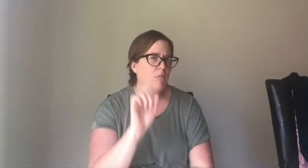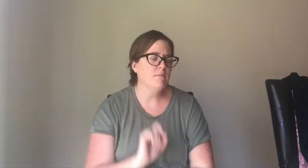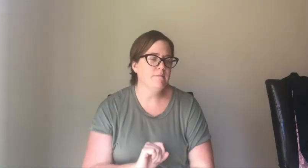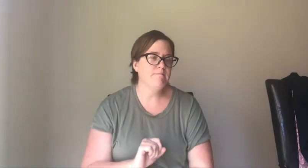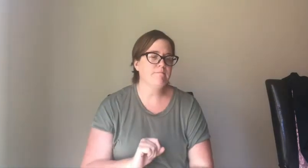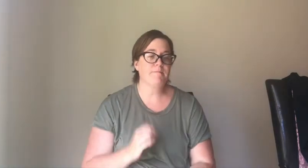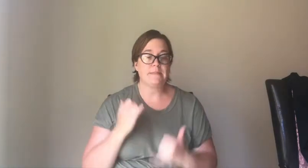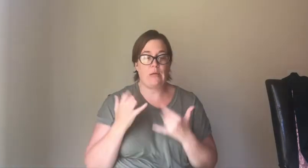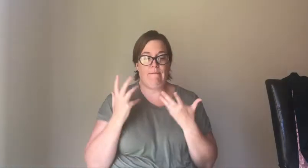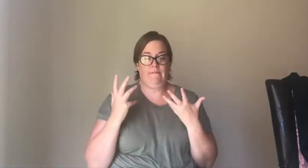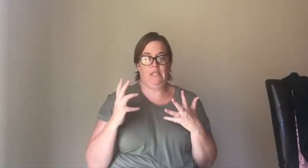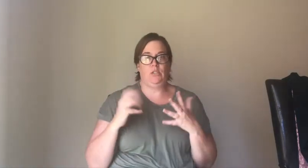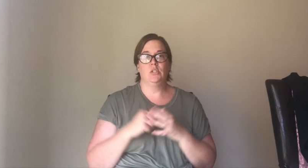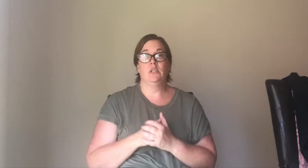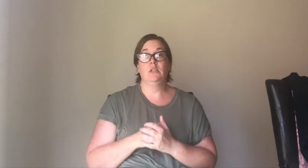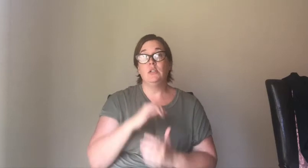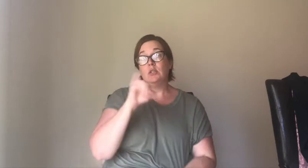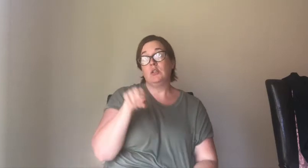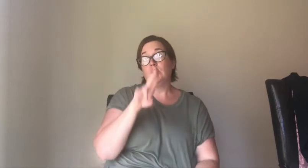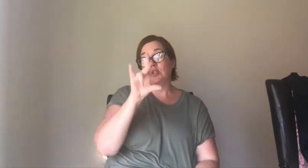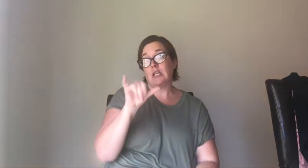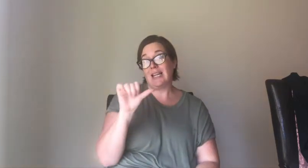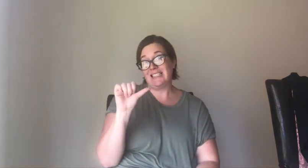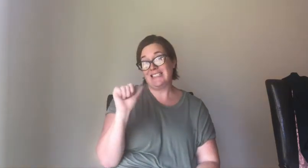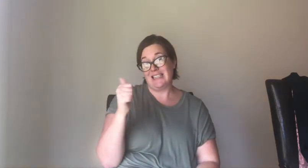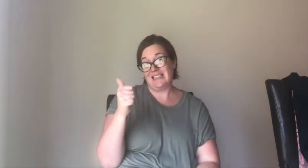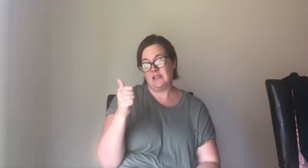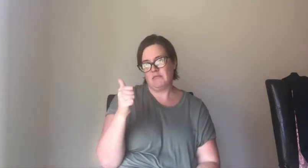value, in the way that you live your life?